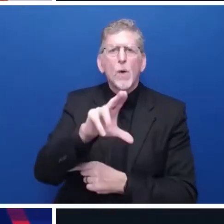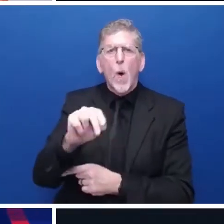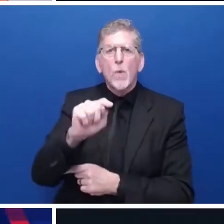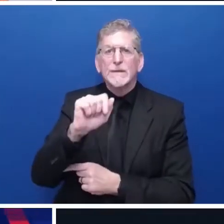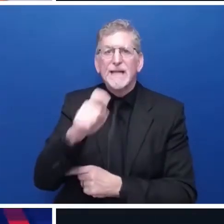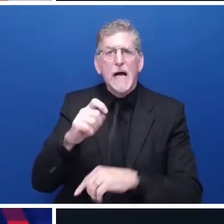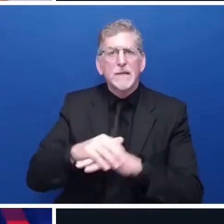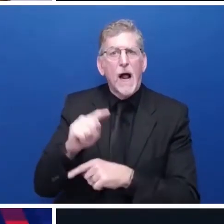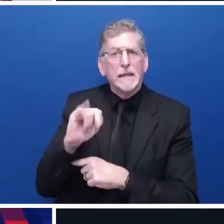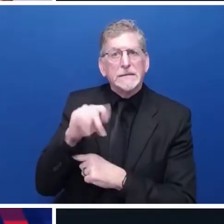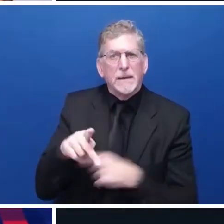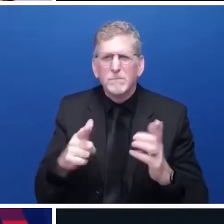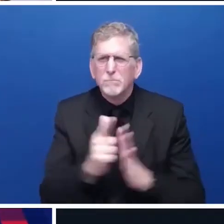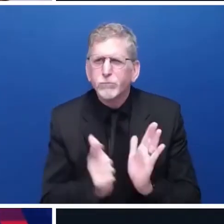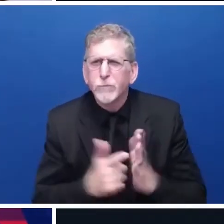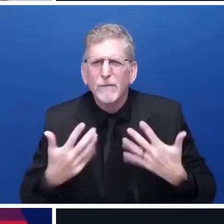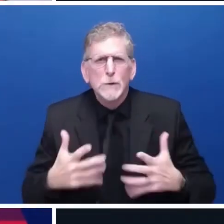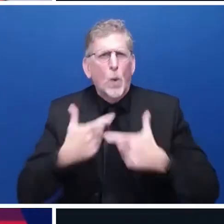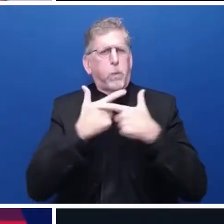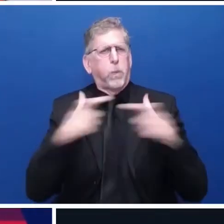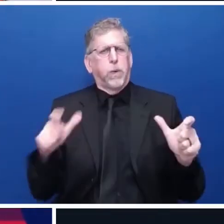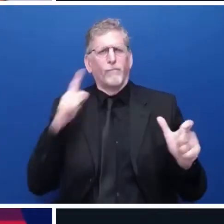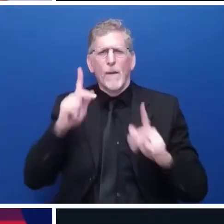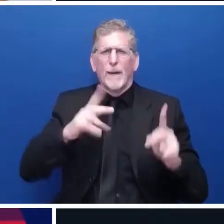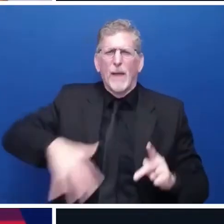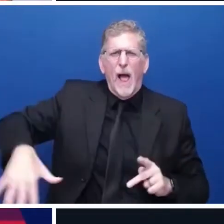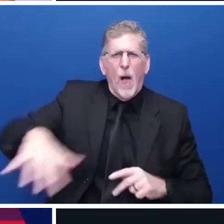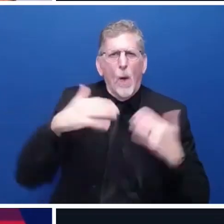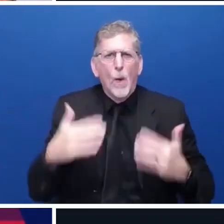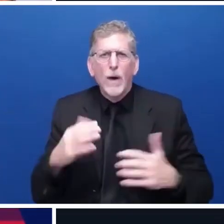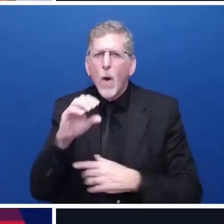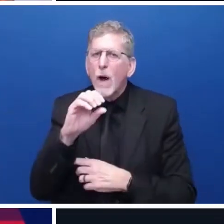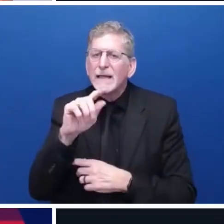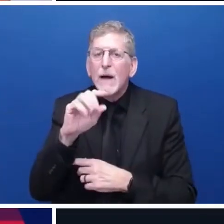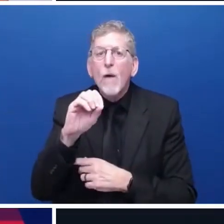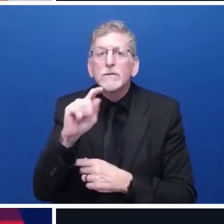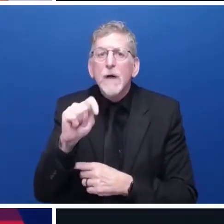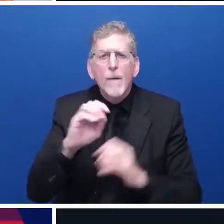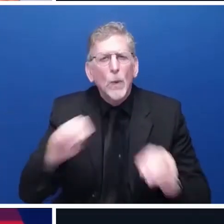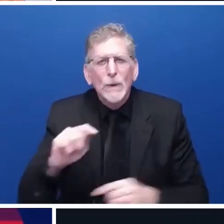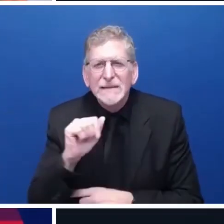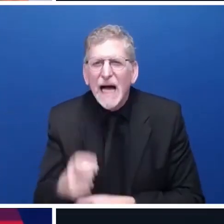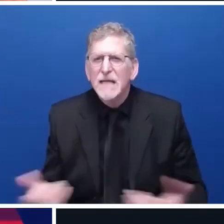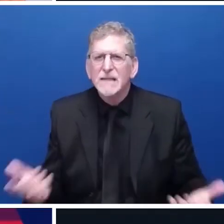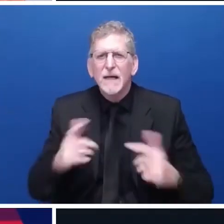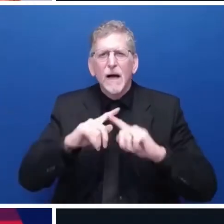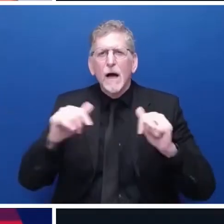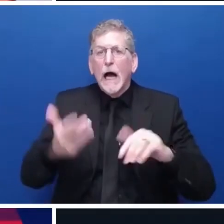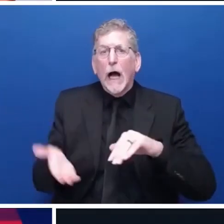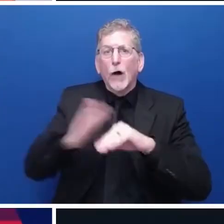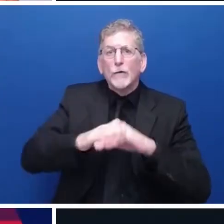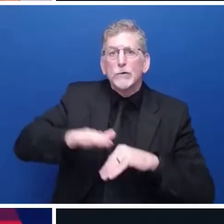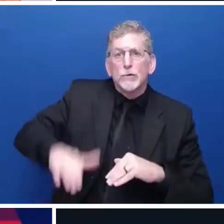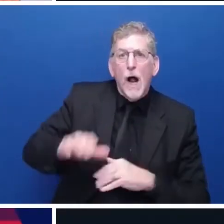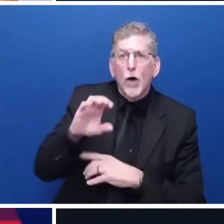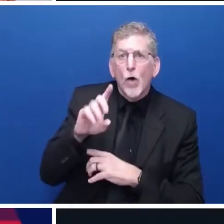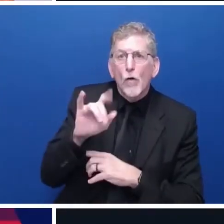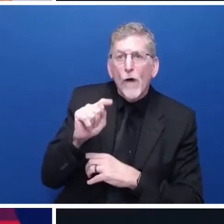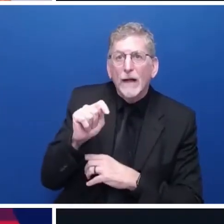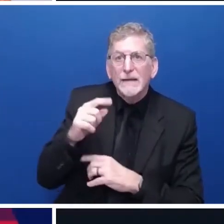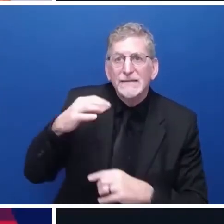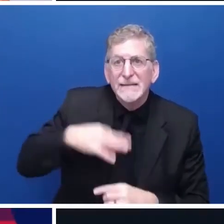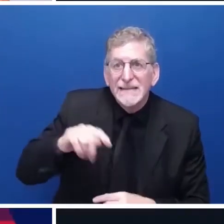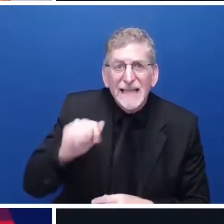money coming back into their pockets. They see gas prices coming down. Just today, consumer index is bumped up a little bit. Those are good